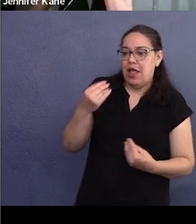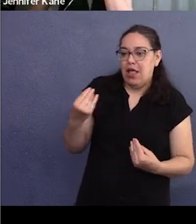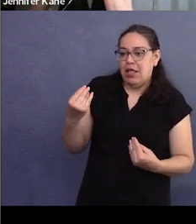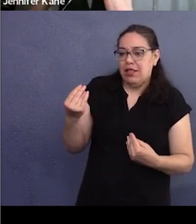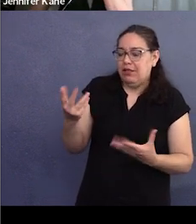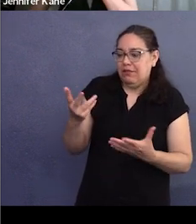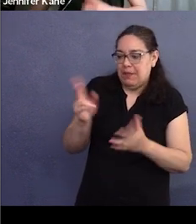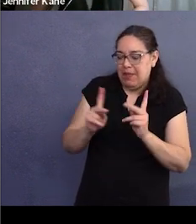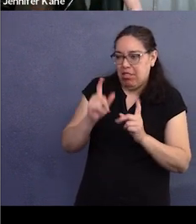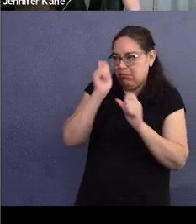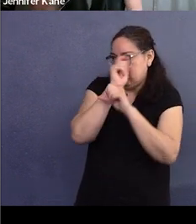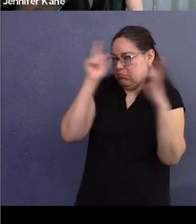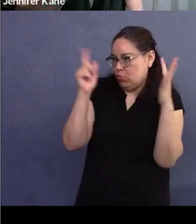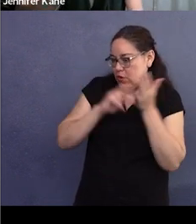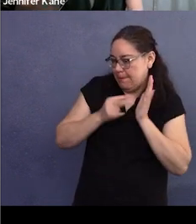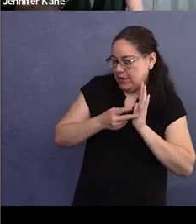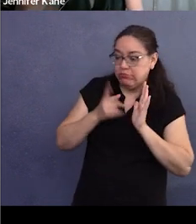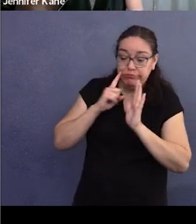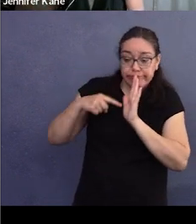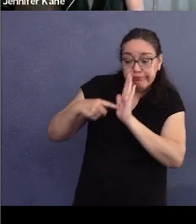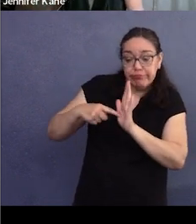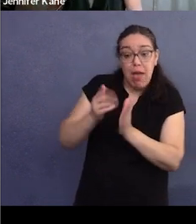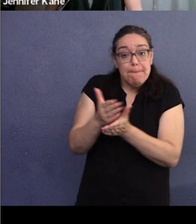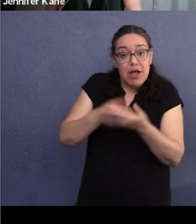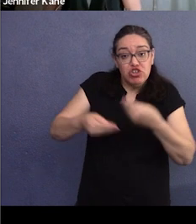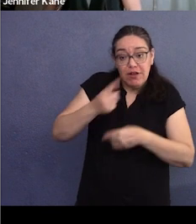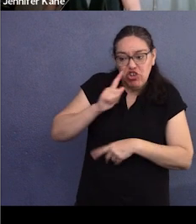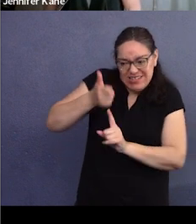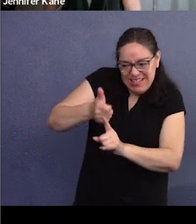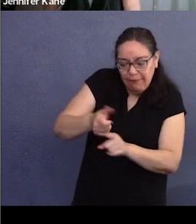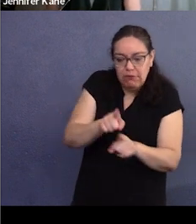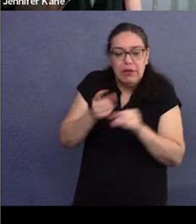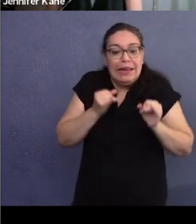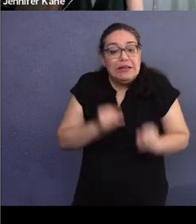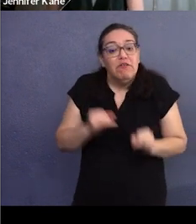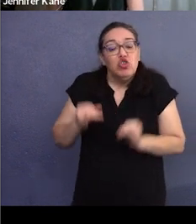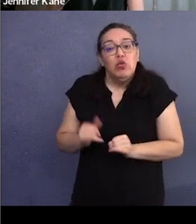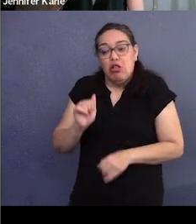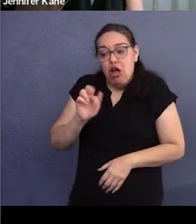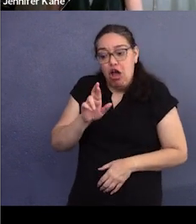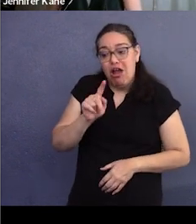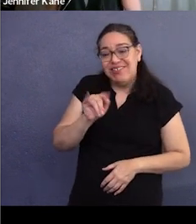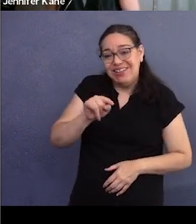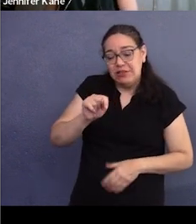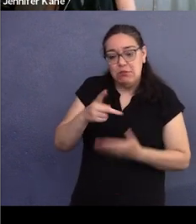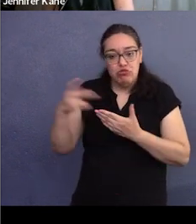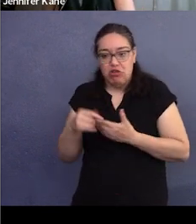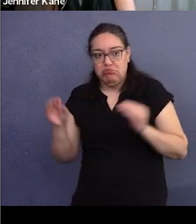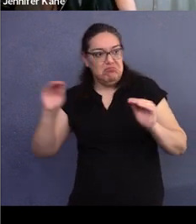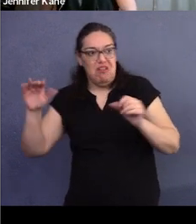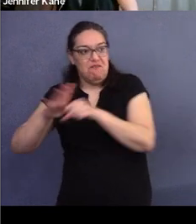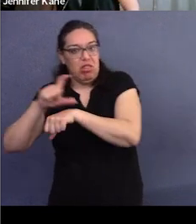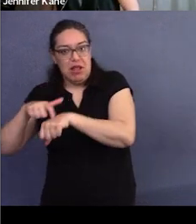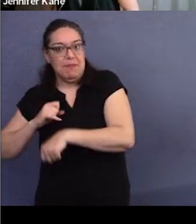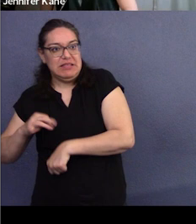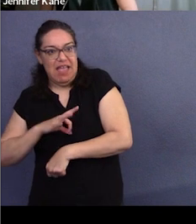translation. Like, let's say they're budgeting for themselves as an individual artist project that they don't really have full-time staff. So they are the staff. So they would